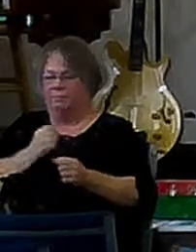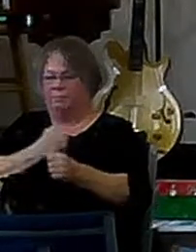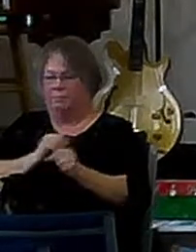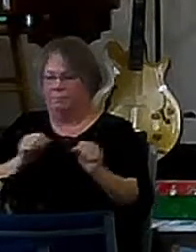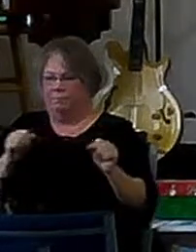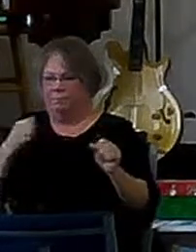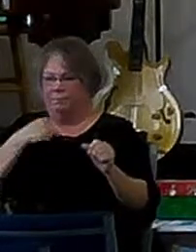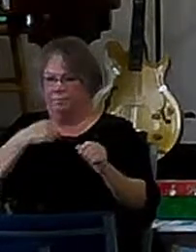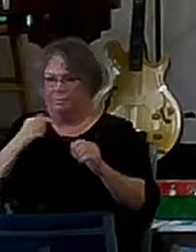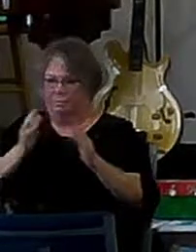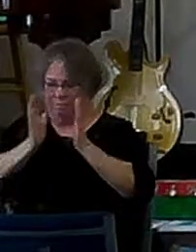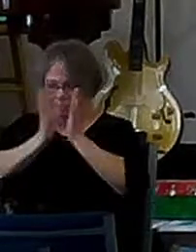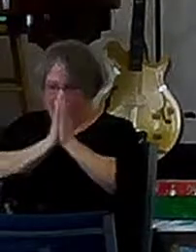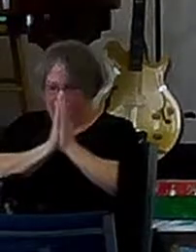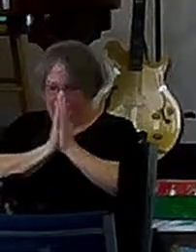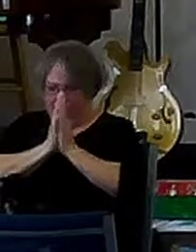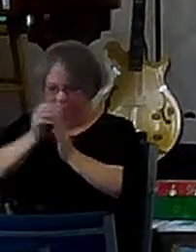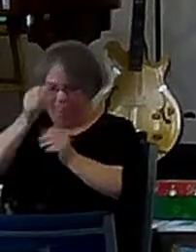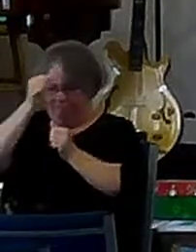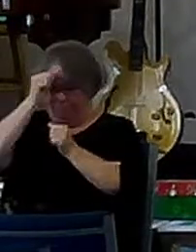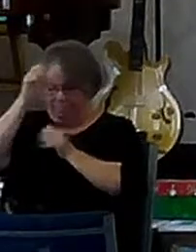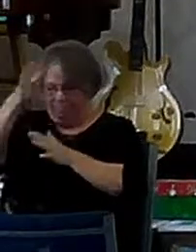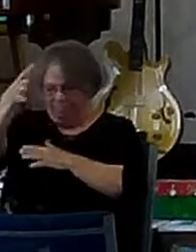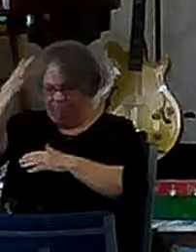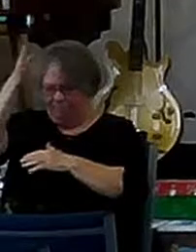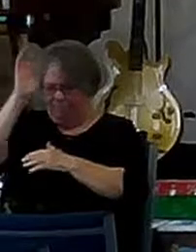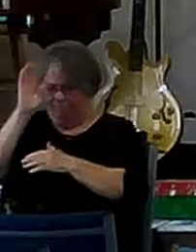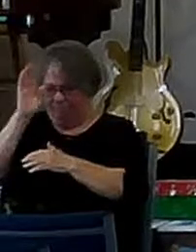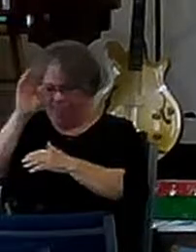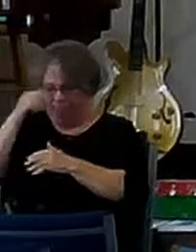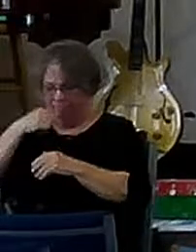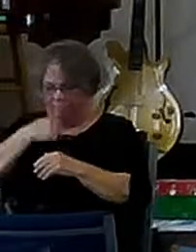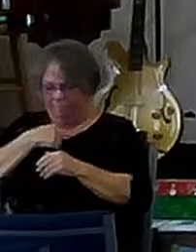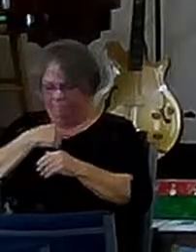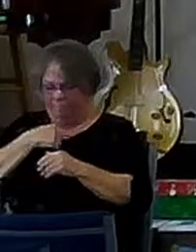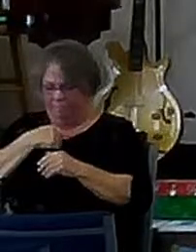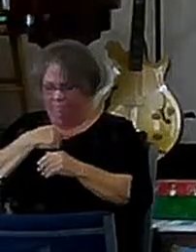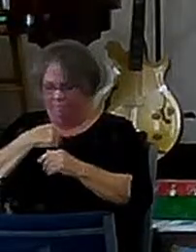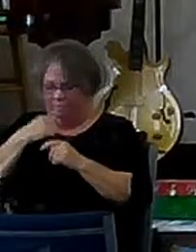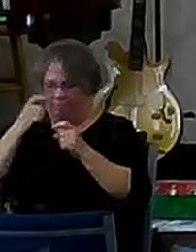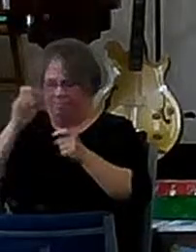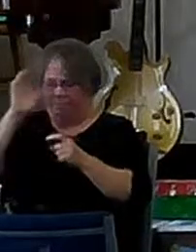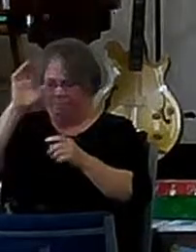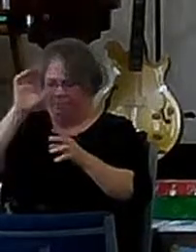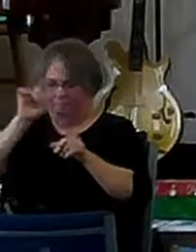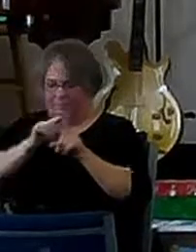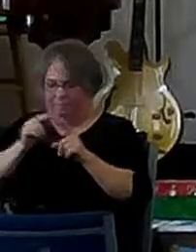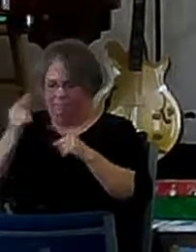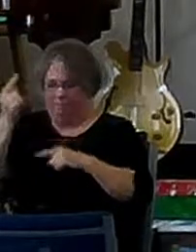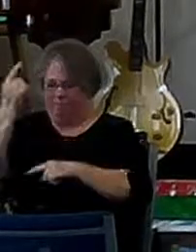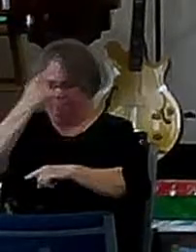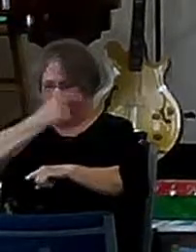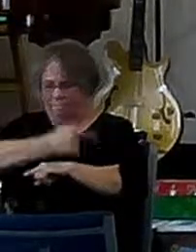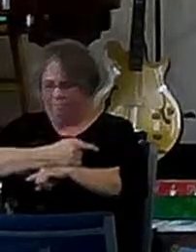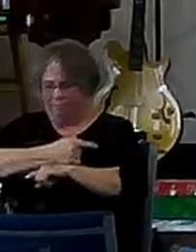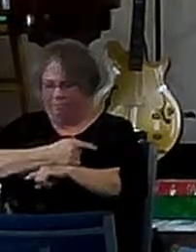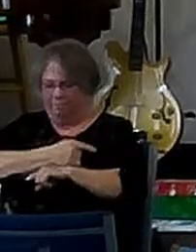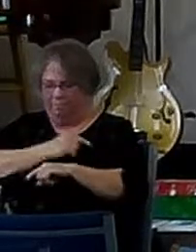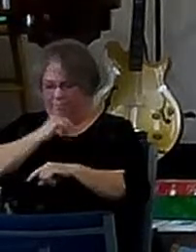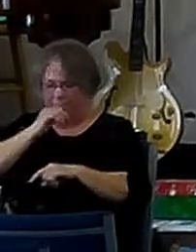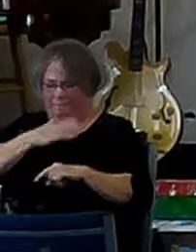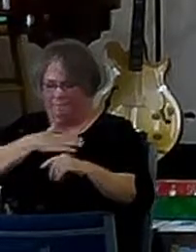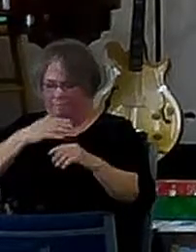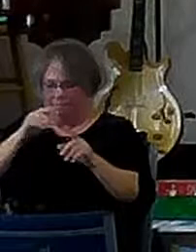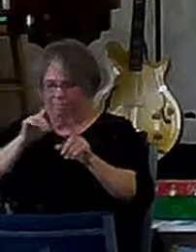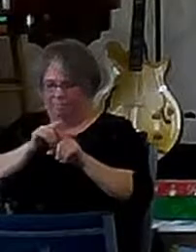Let's pray. Father God, I do just commit these words to you today. They are your words. They're not my